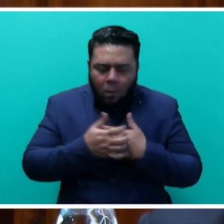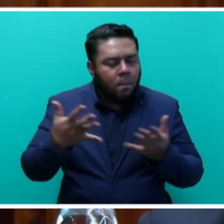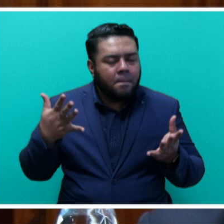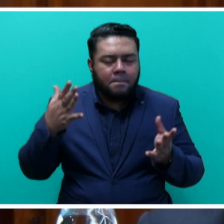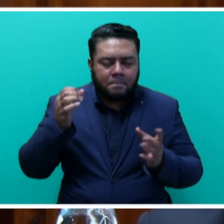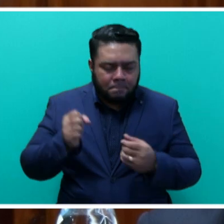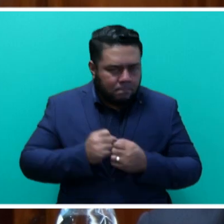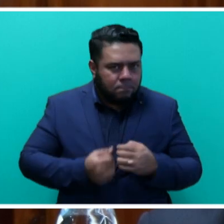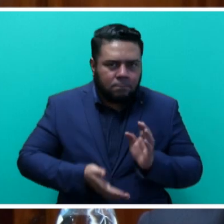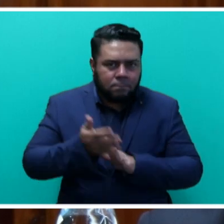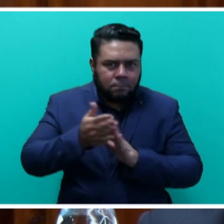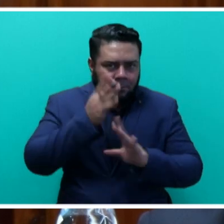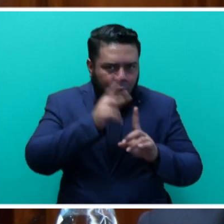government.